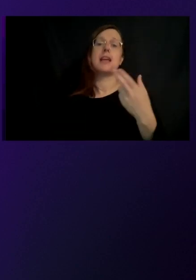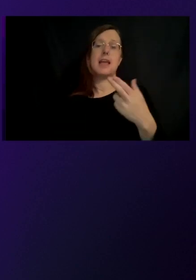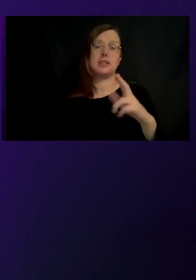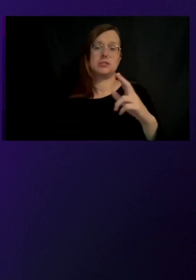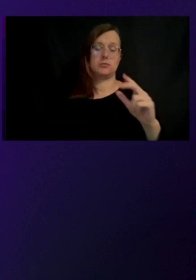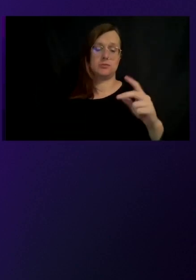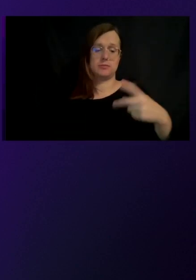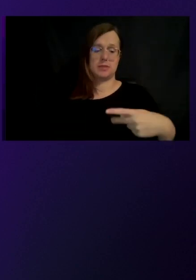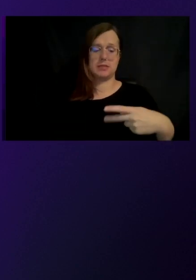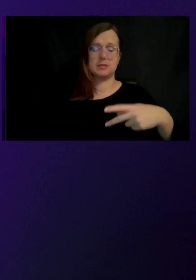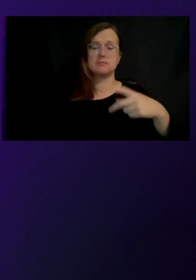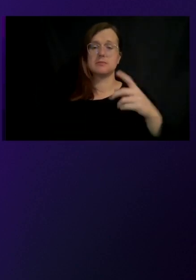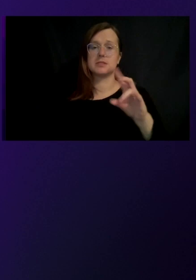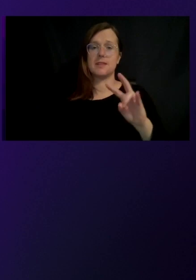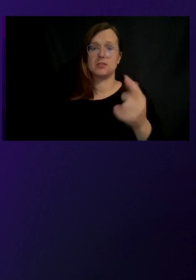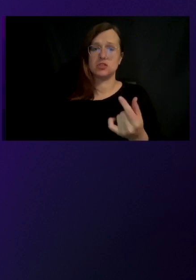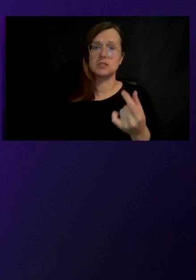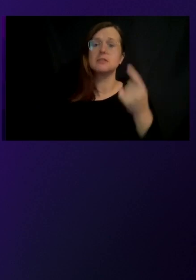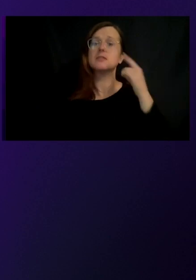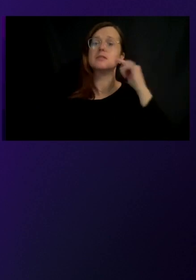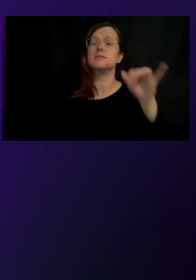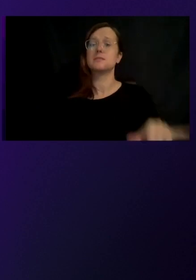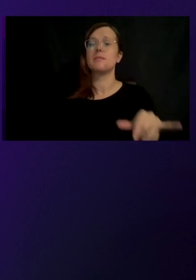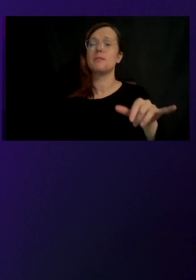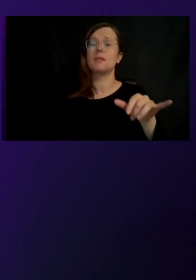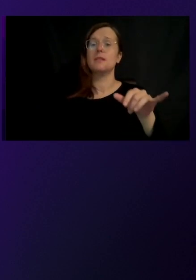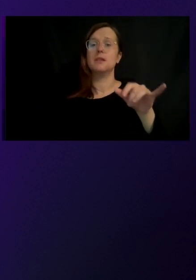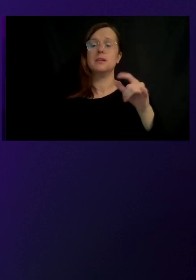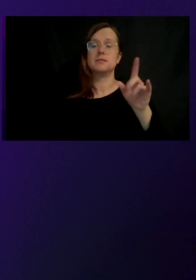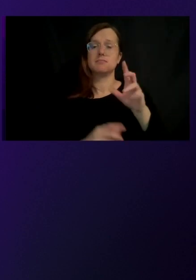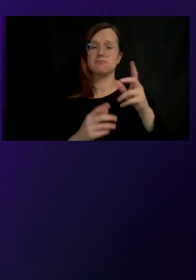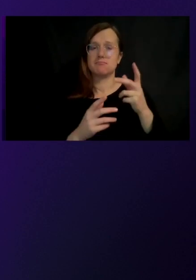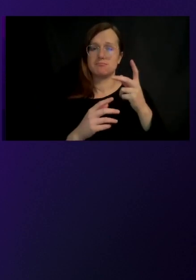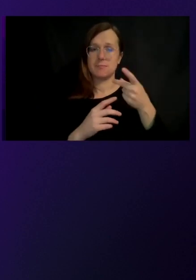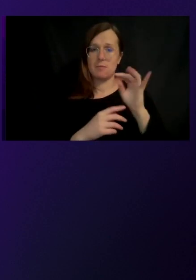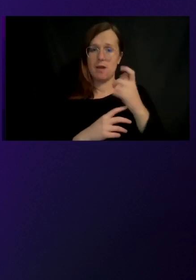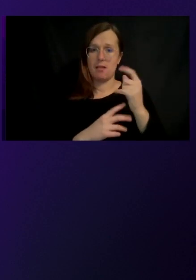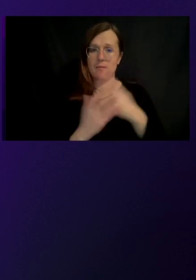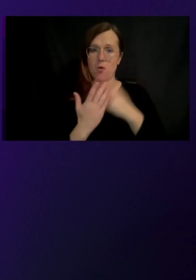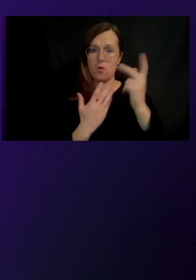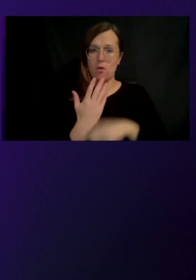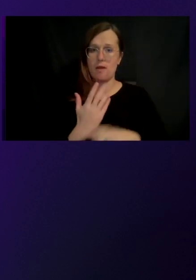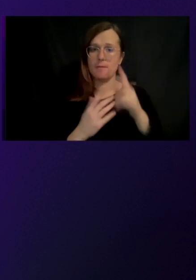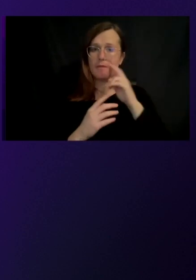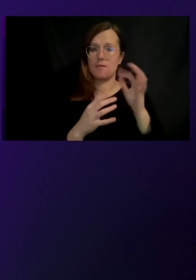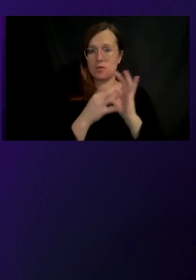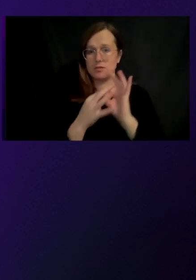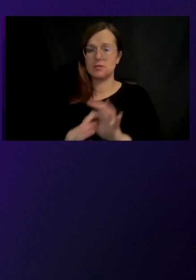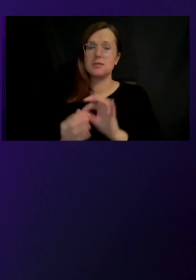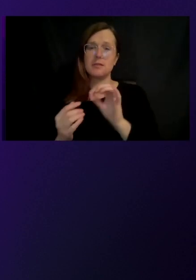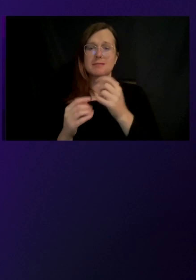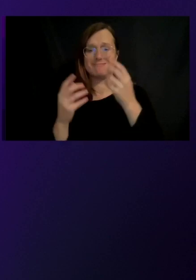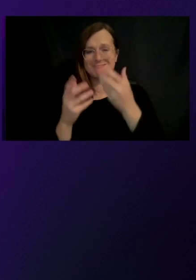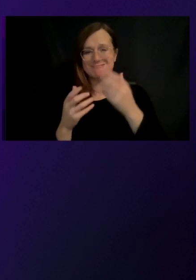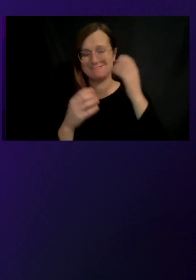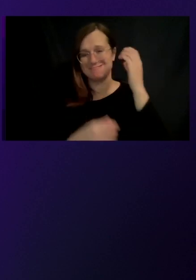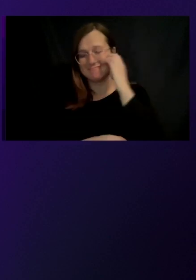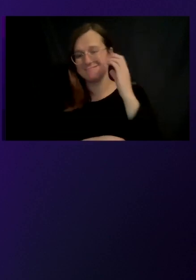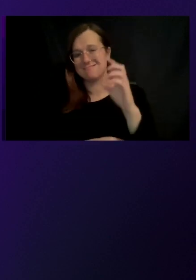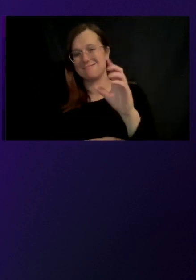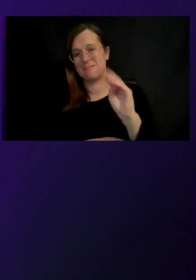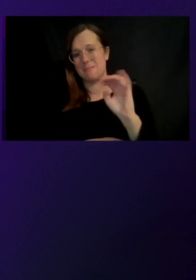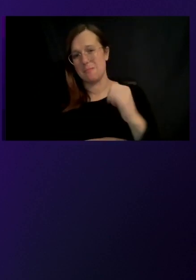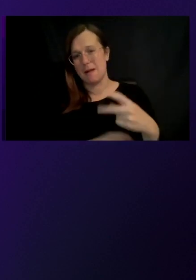first HPC-focused instance that we launched with Graviton. It's powered by the Graviton 3E, which is especially tuned for dense math operations like you find in HPC